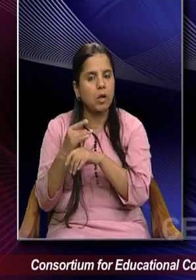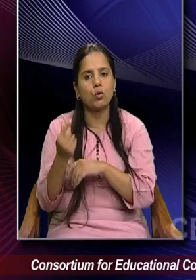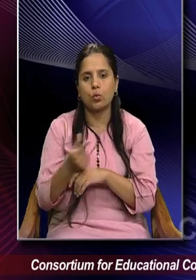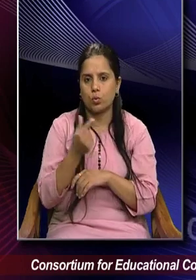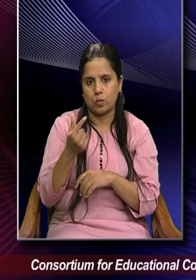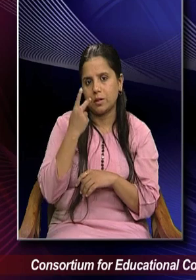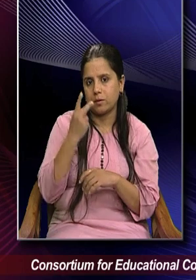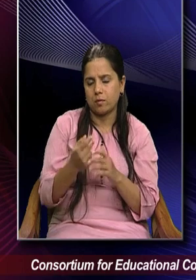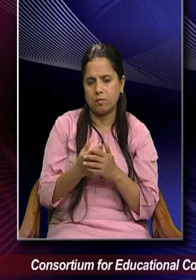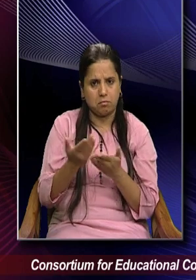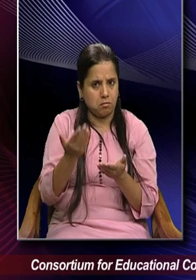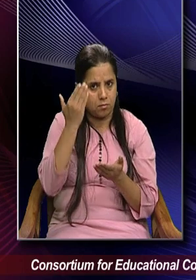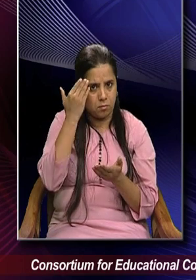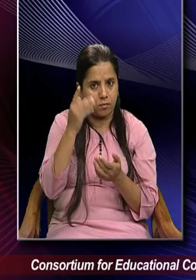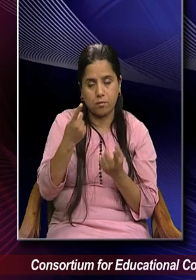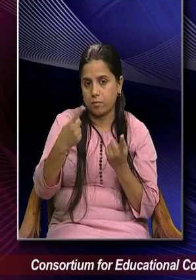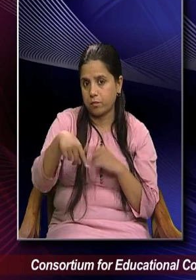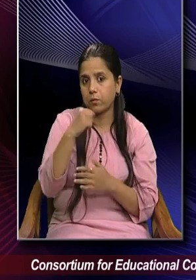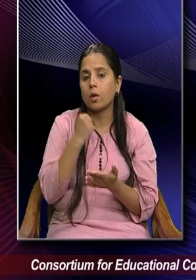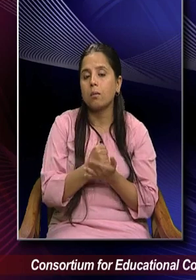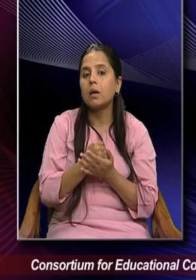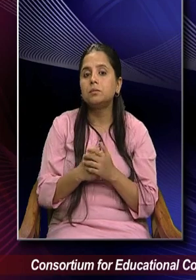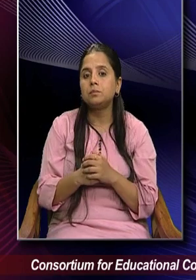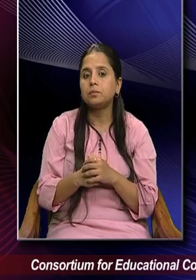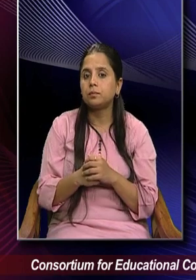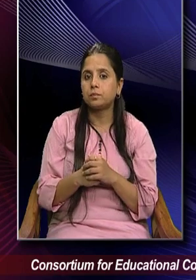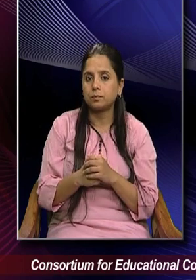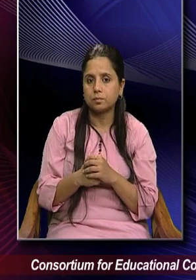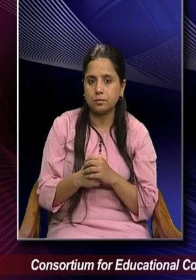usage. You have to